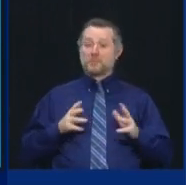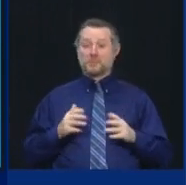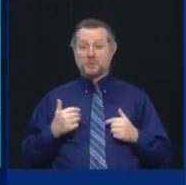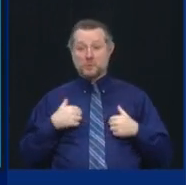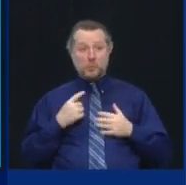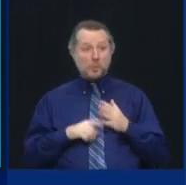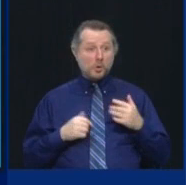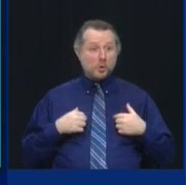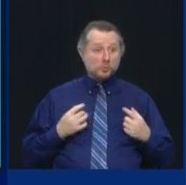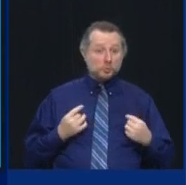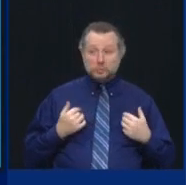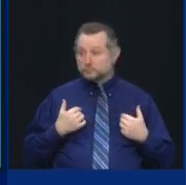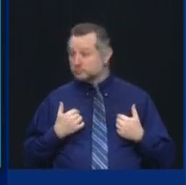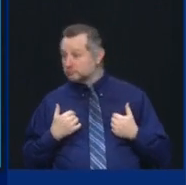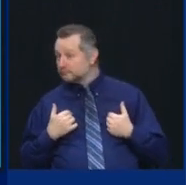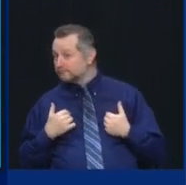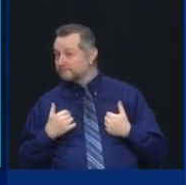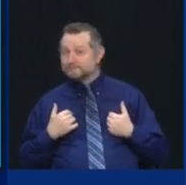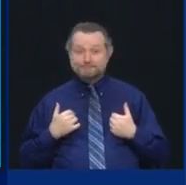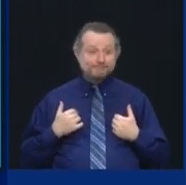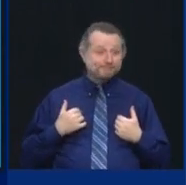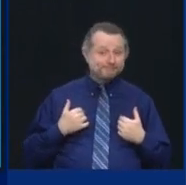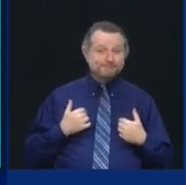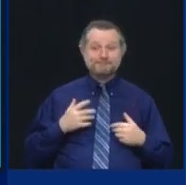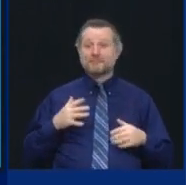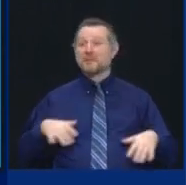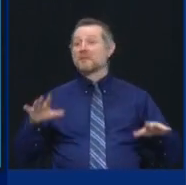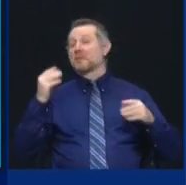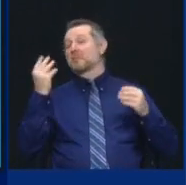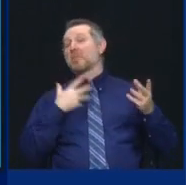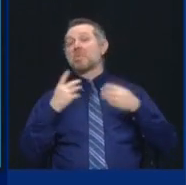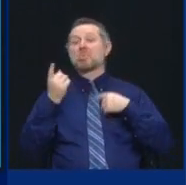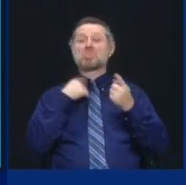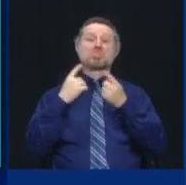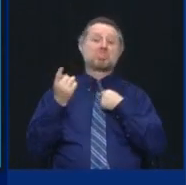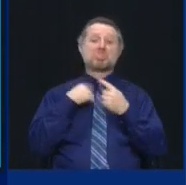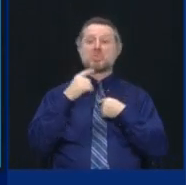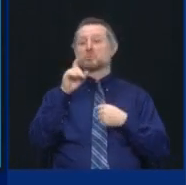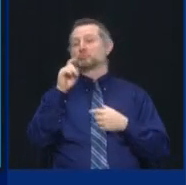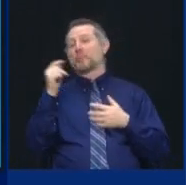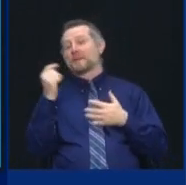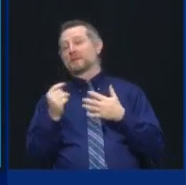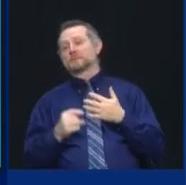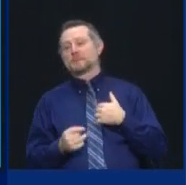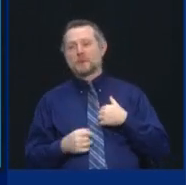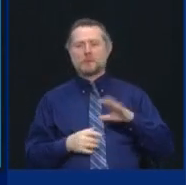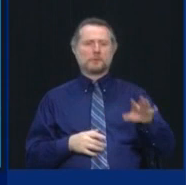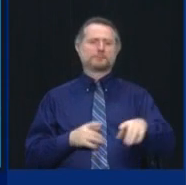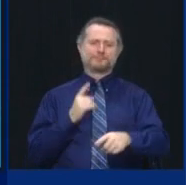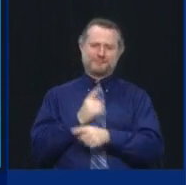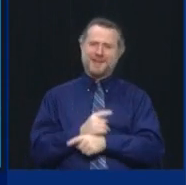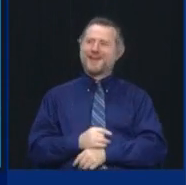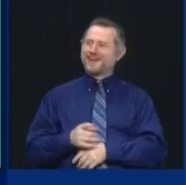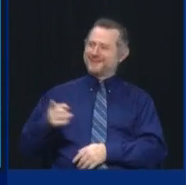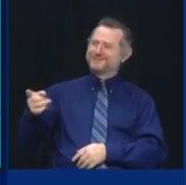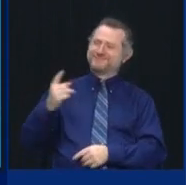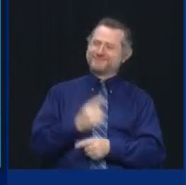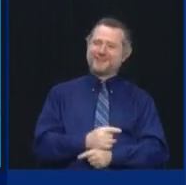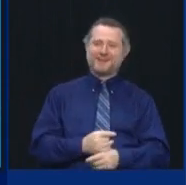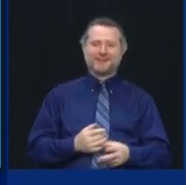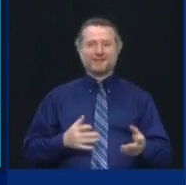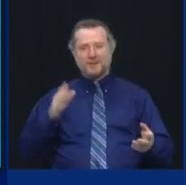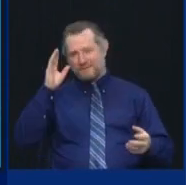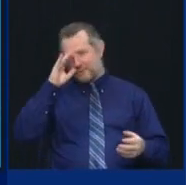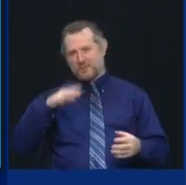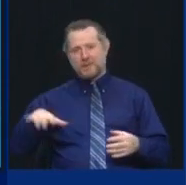Knicks? Everybody else tells you what they would do if they own the Knicks, right? That's true. Everybody is